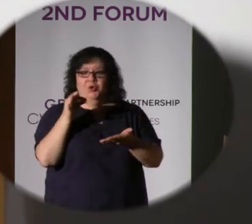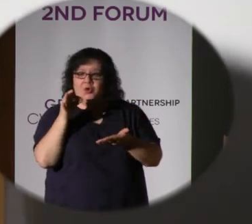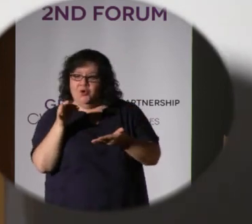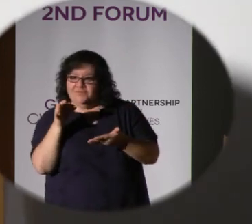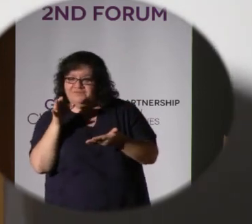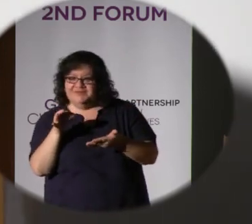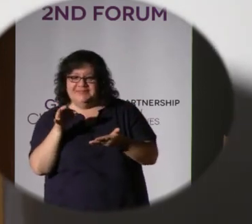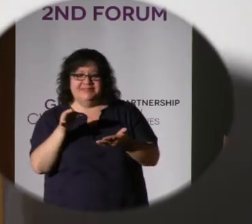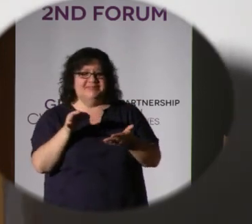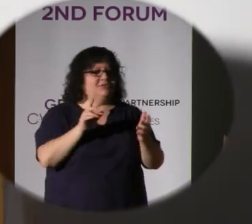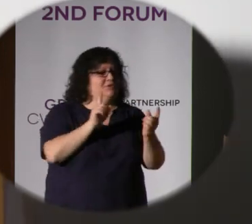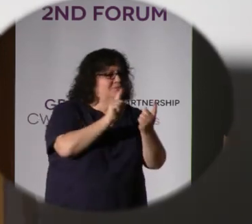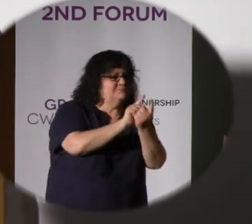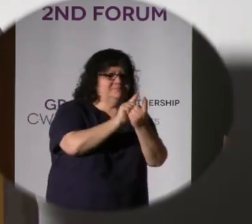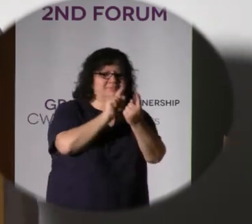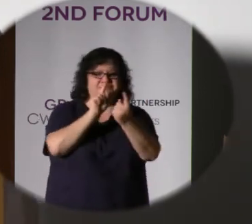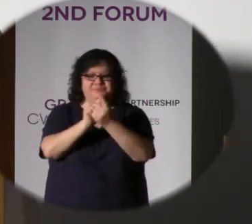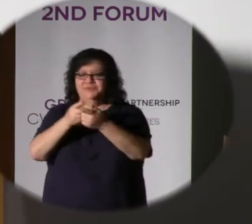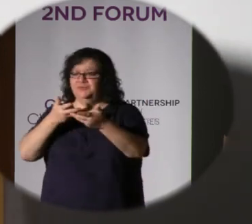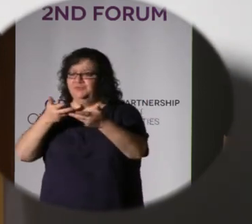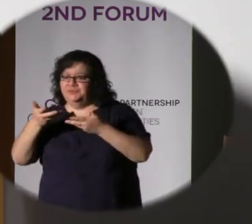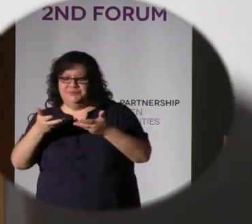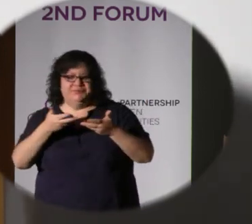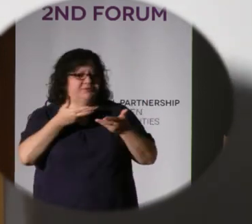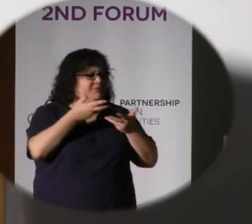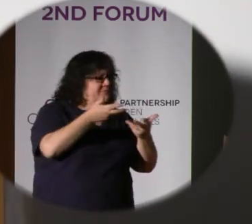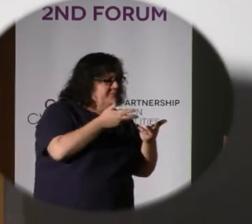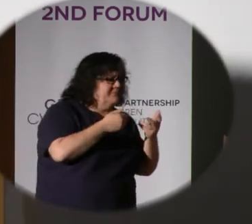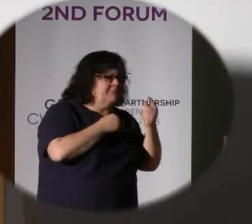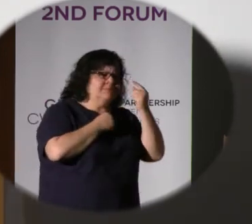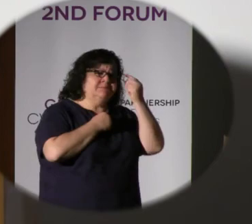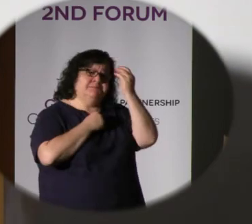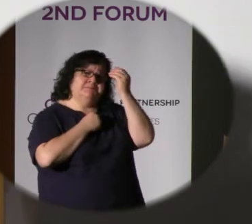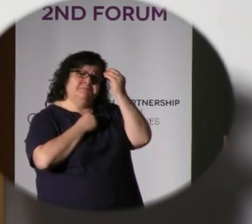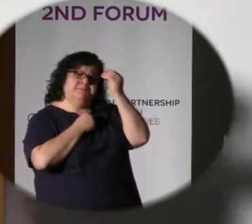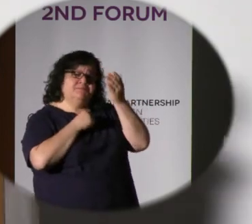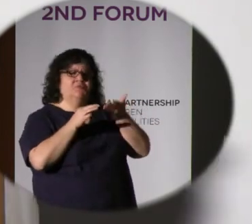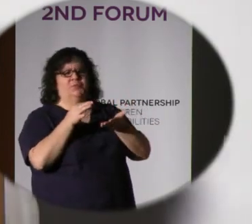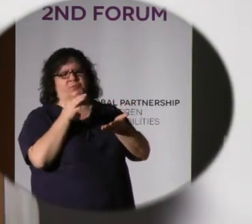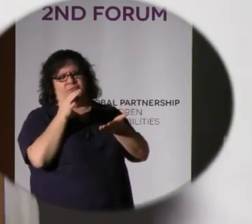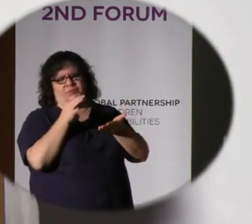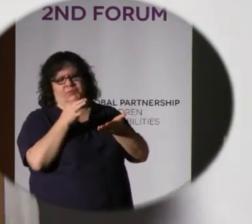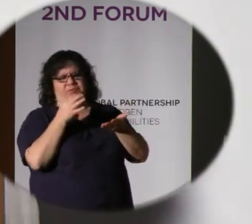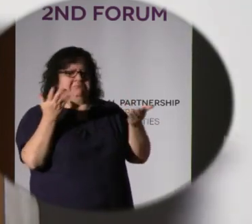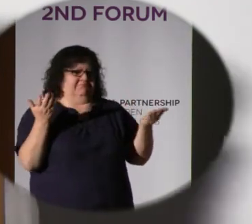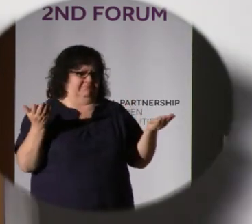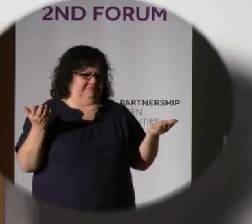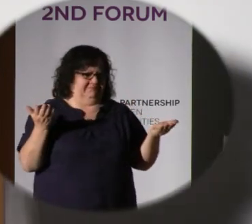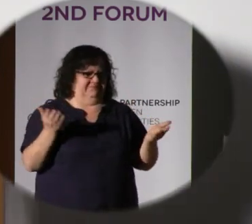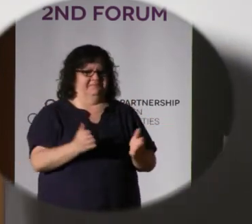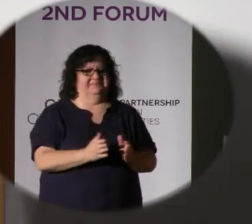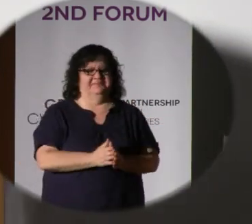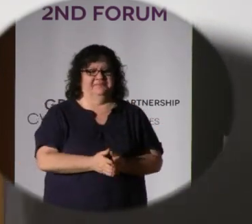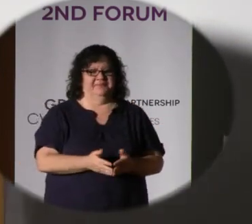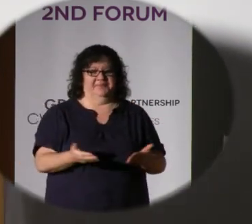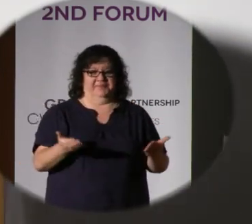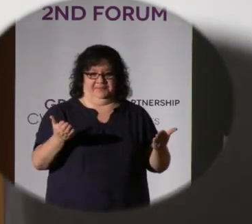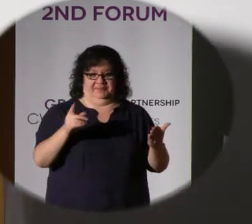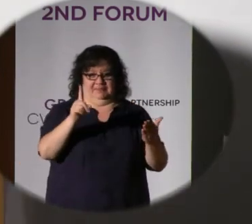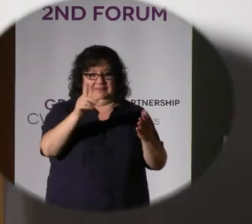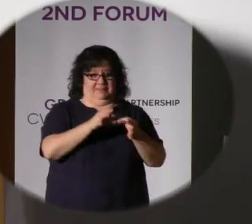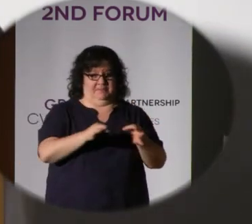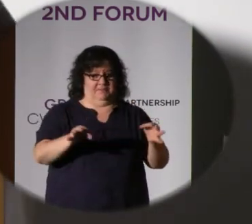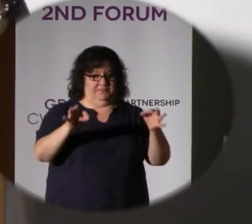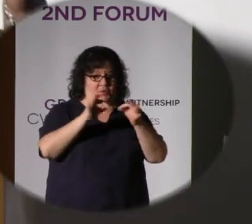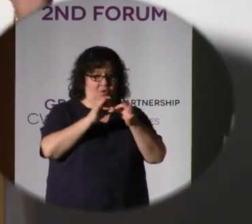food for thought, food for coffee. And just so that you really understand our limit